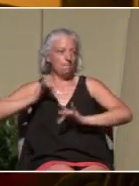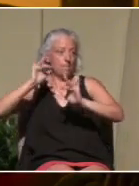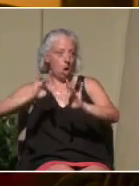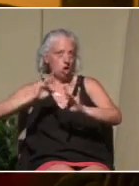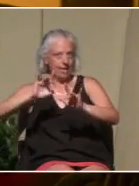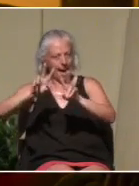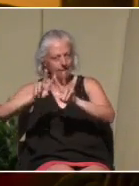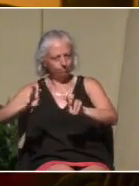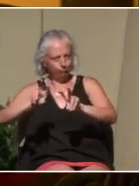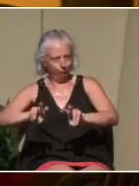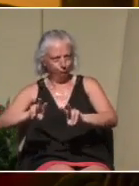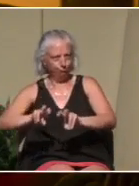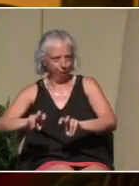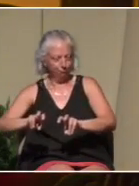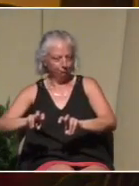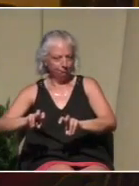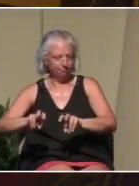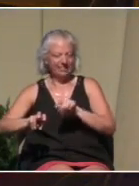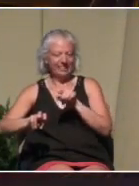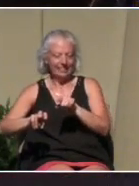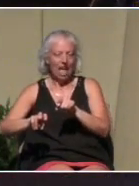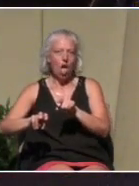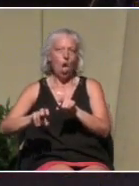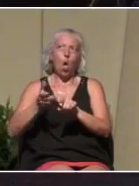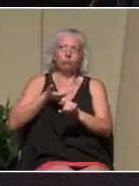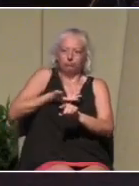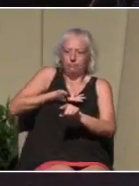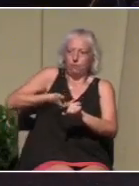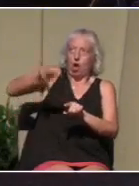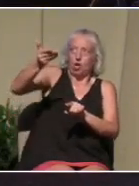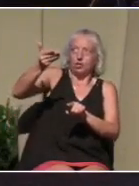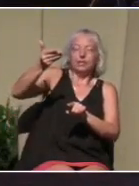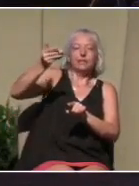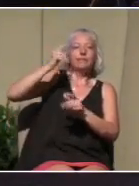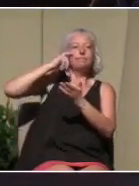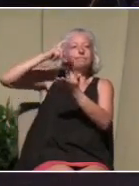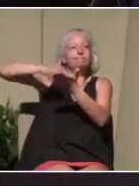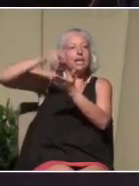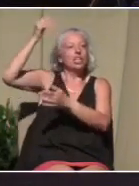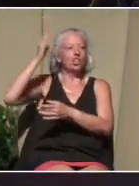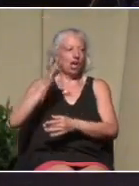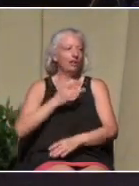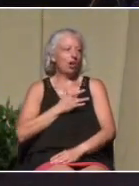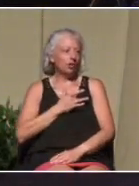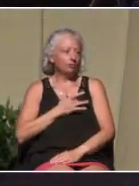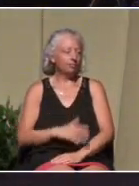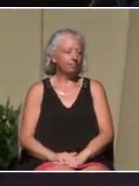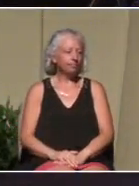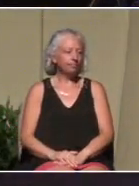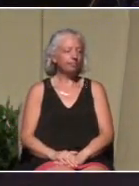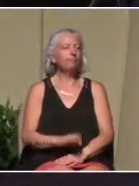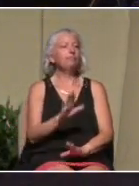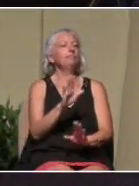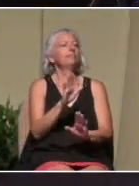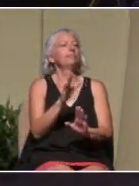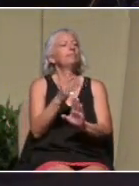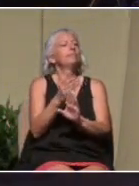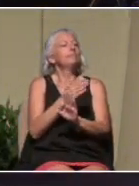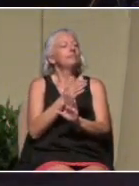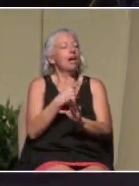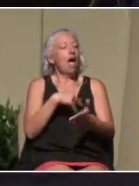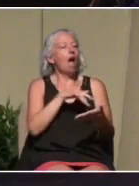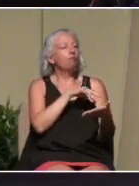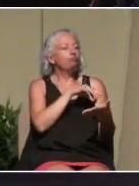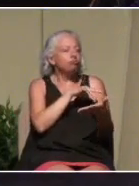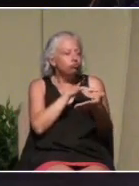mercy because it brings us into the heart of God. Now allow me to do a little Bible study with you because